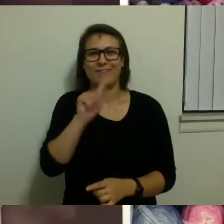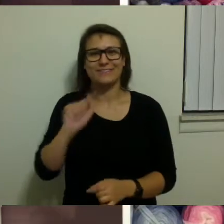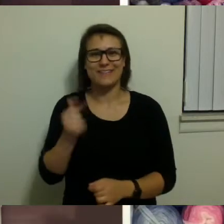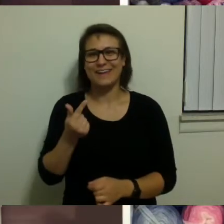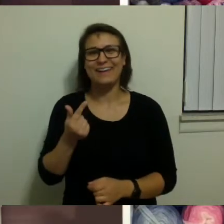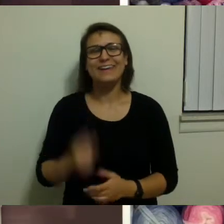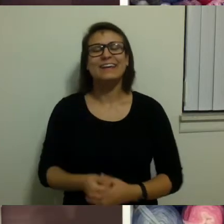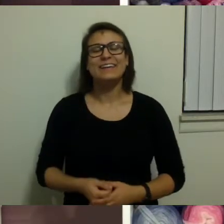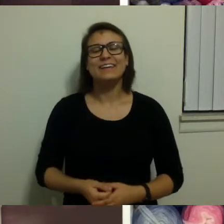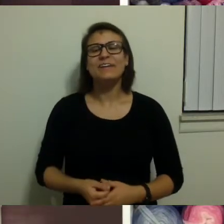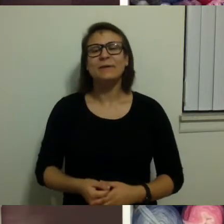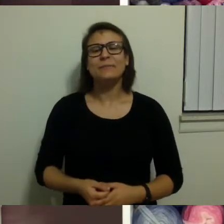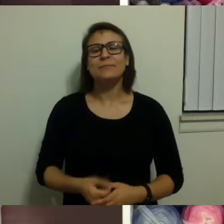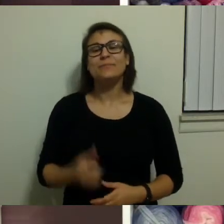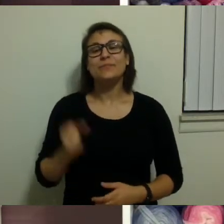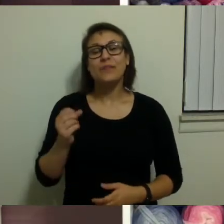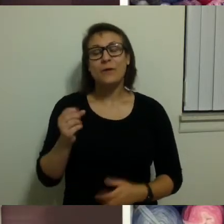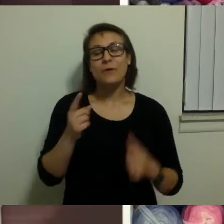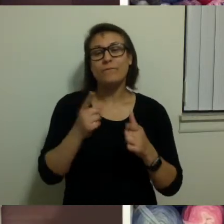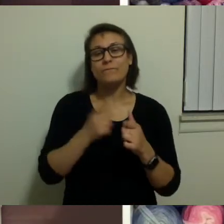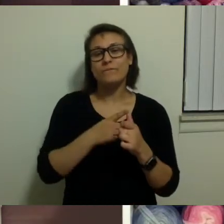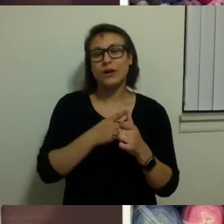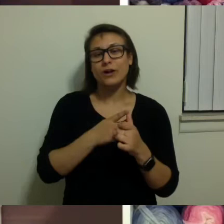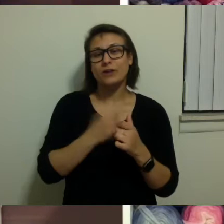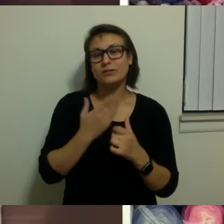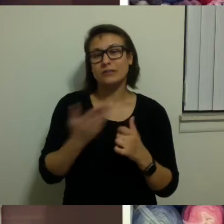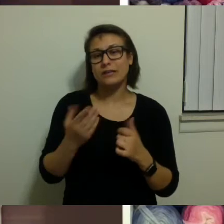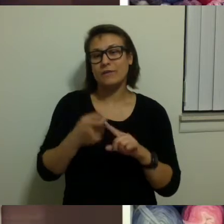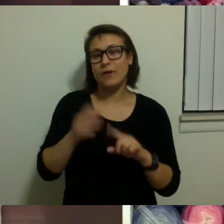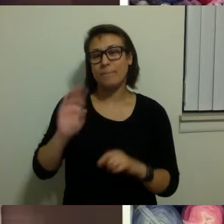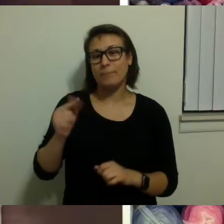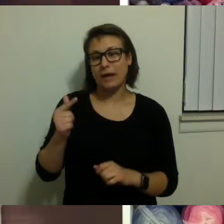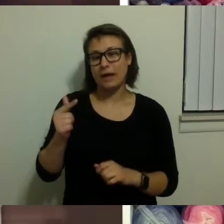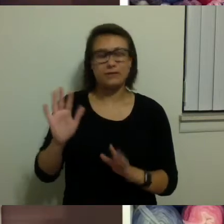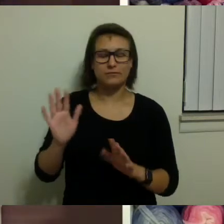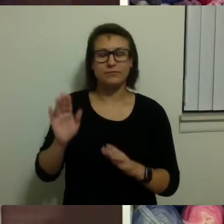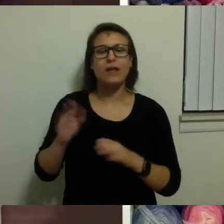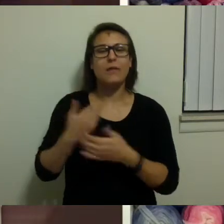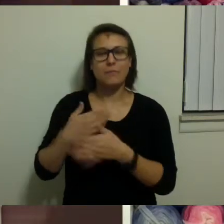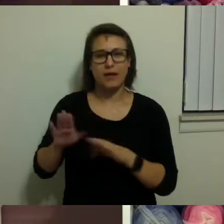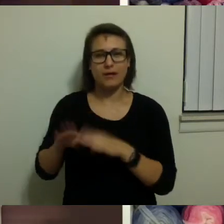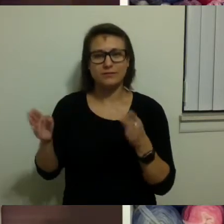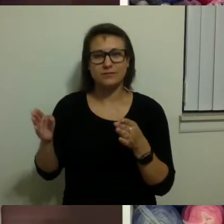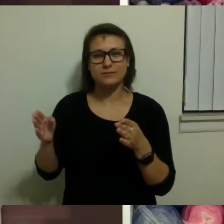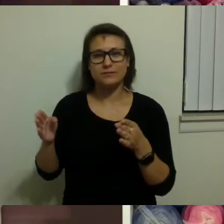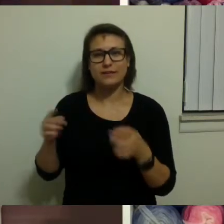lot. So the first thing I got out of the bag, or out of the box,